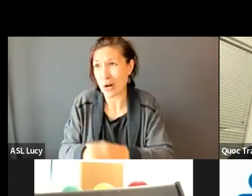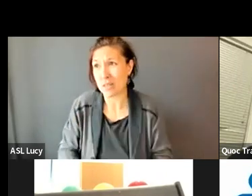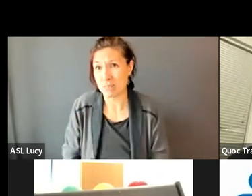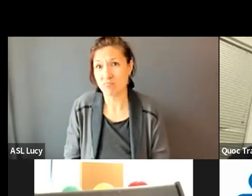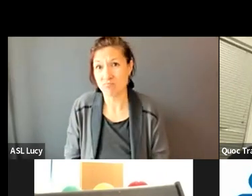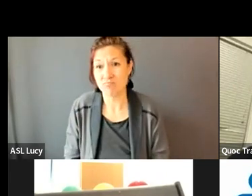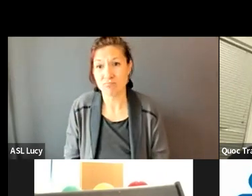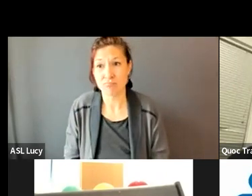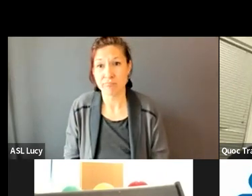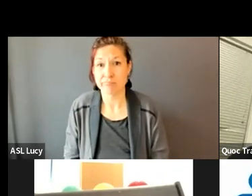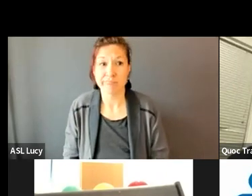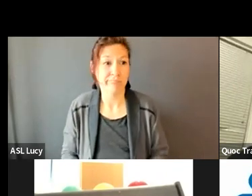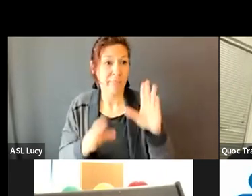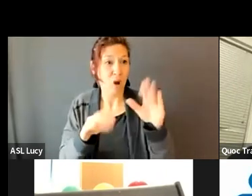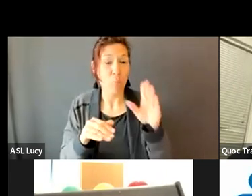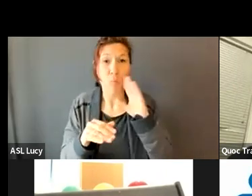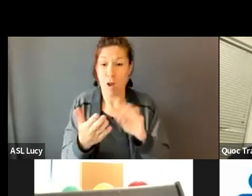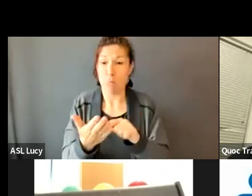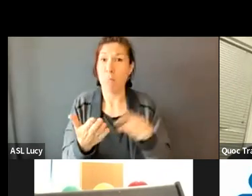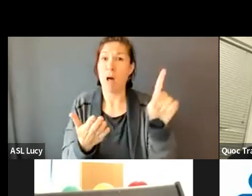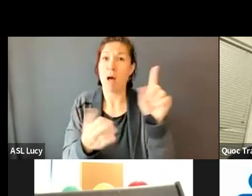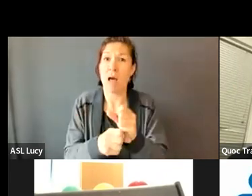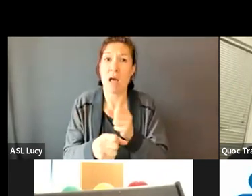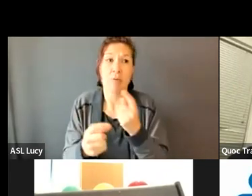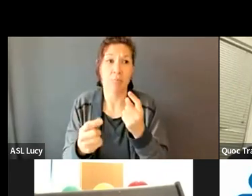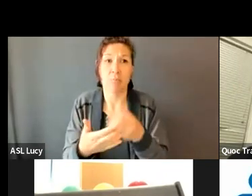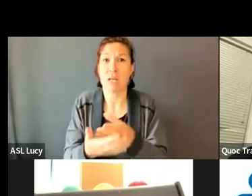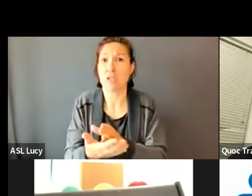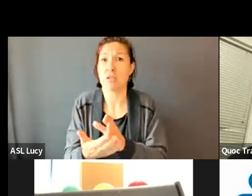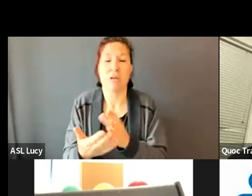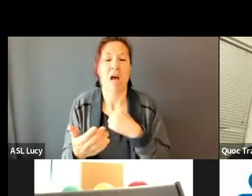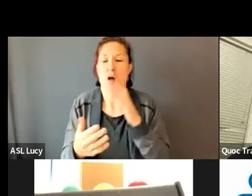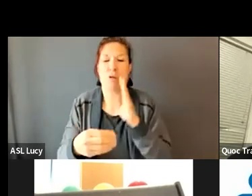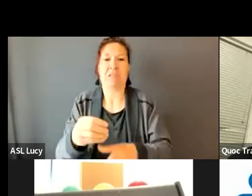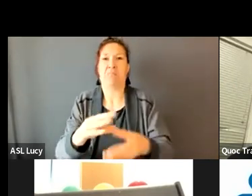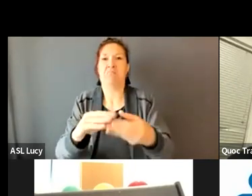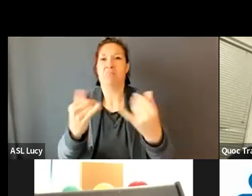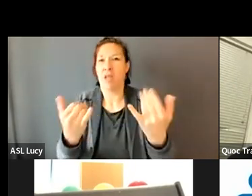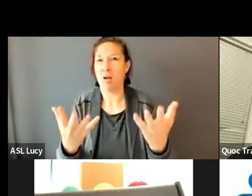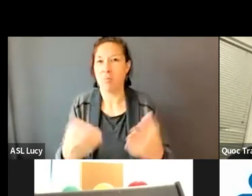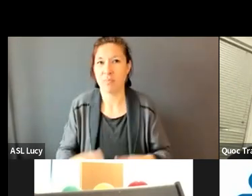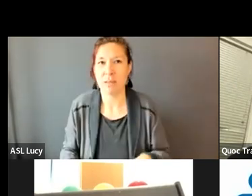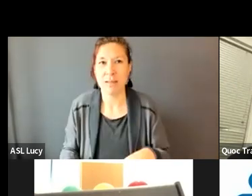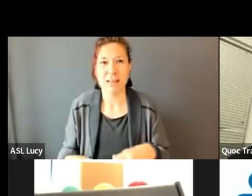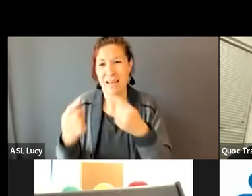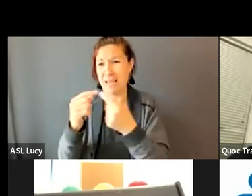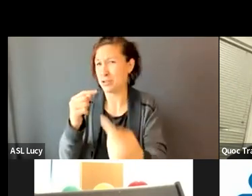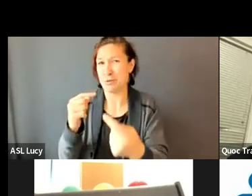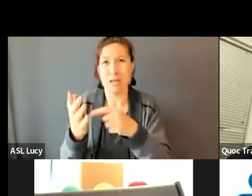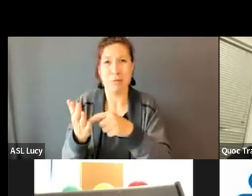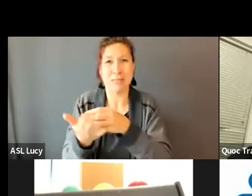I hope we can get to a budget that addresses my concerns and I'm going to end here like I disagree with the idea